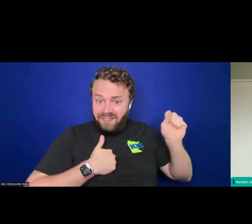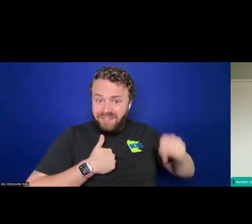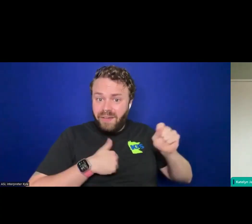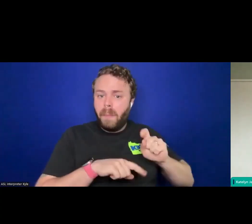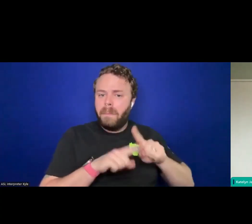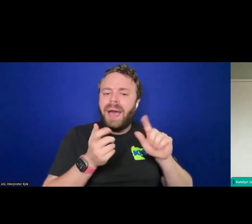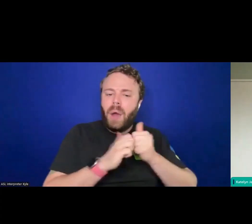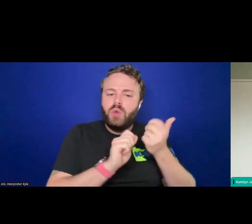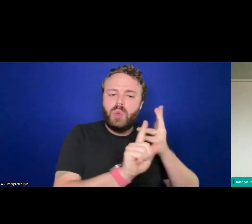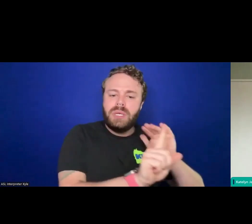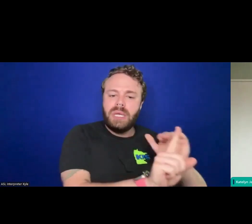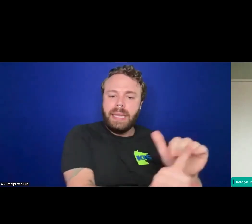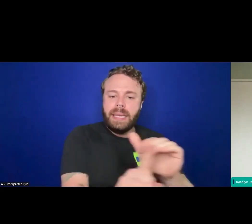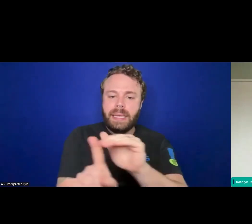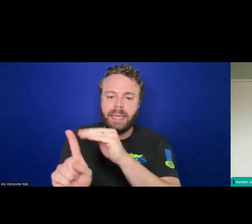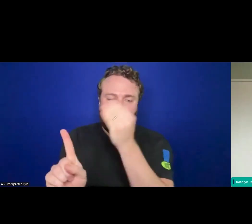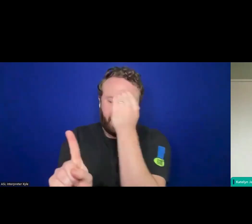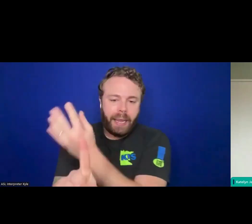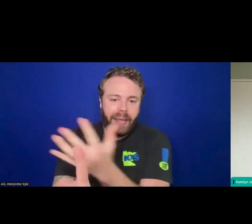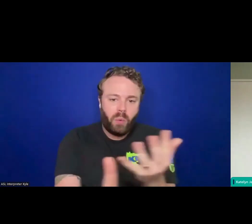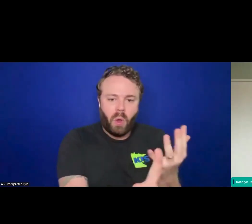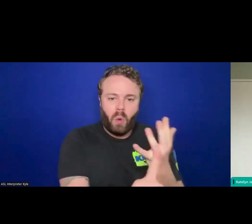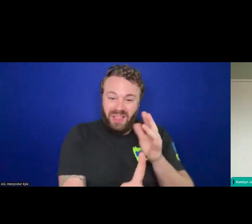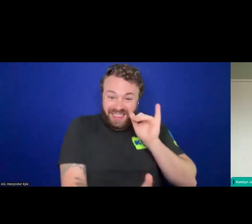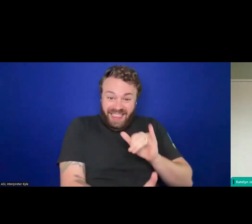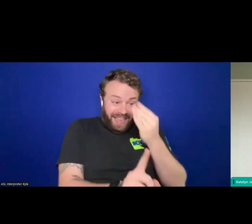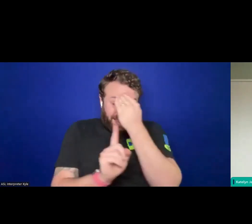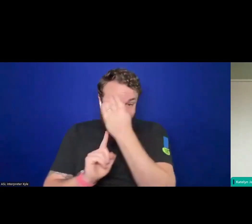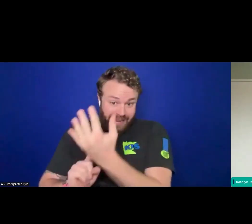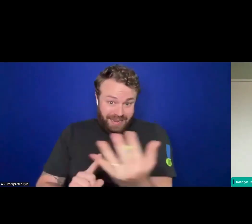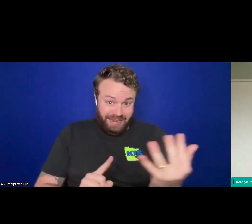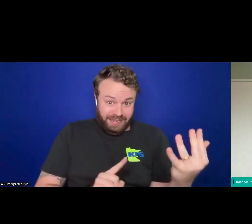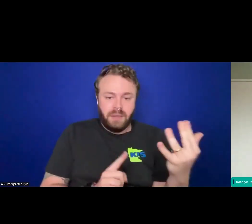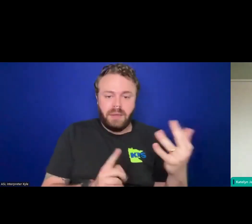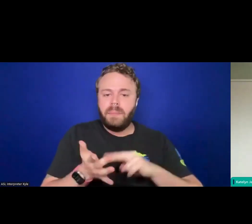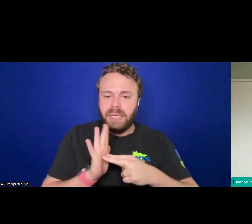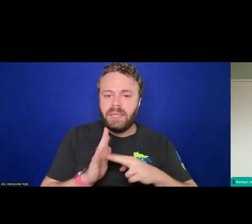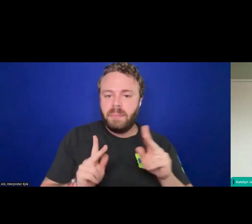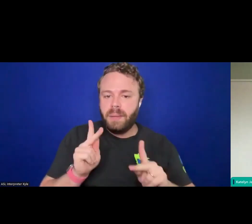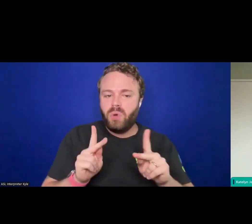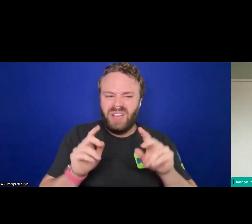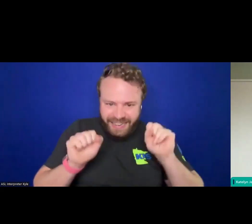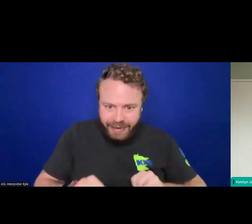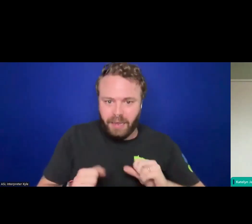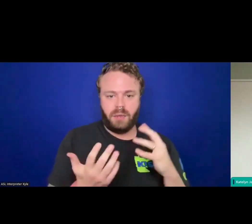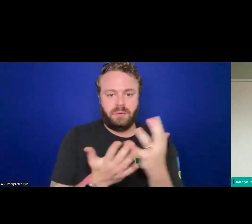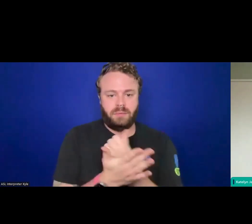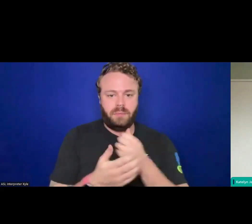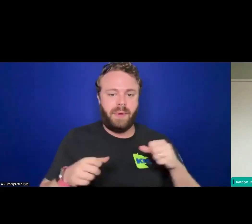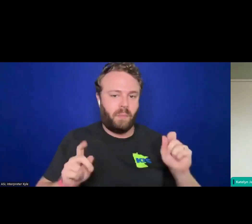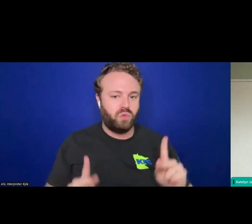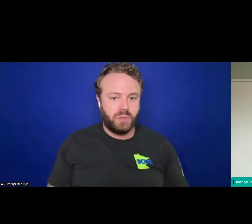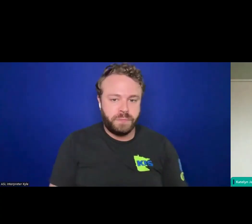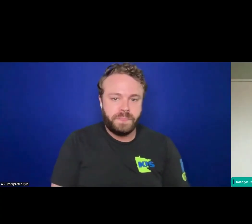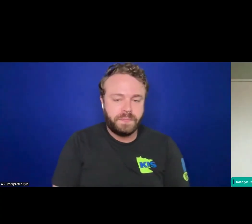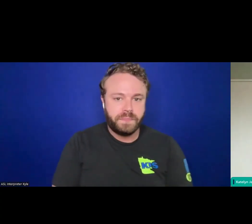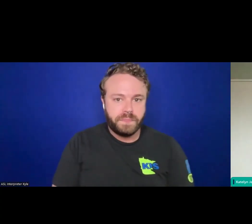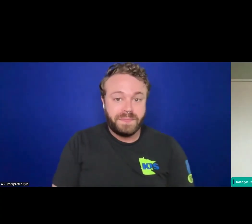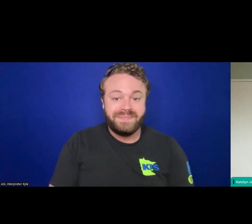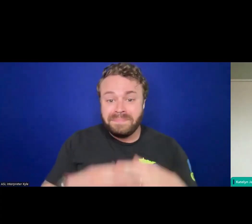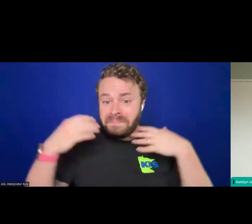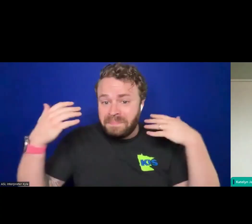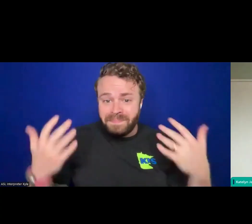is what ensures that everyone can have their life saved by vaccines. So that is all